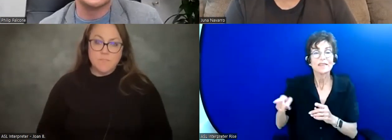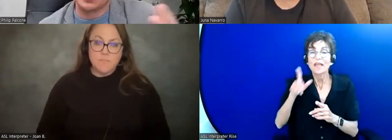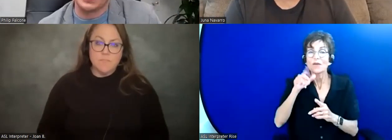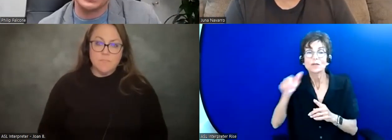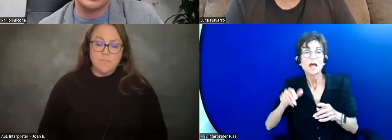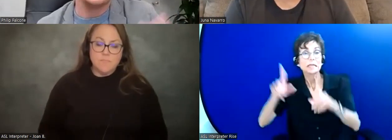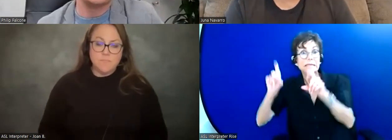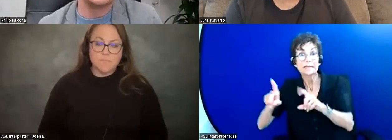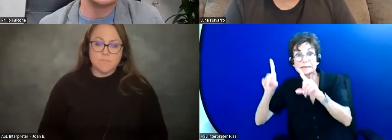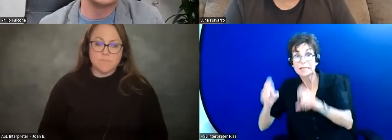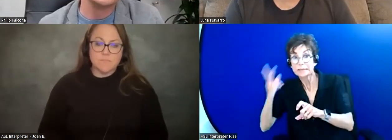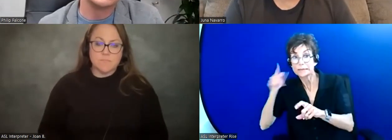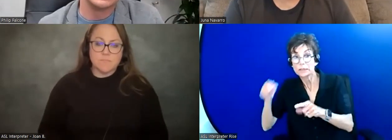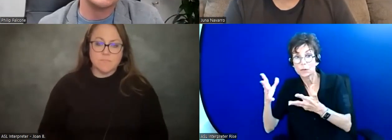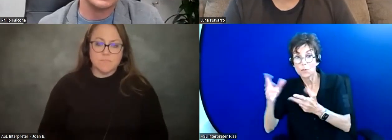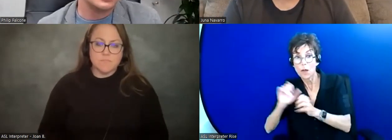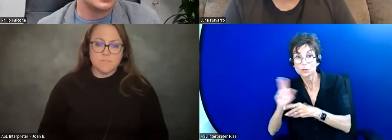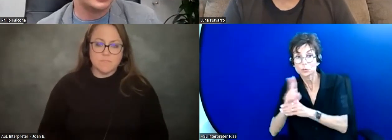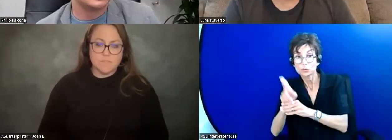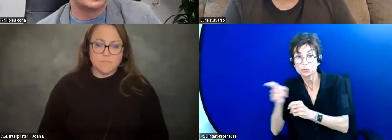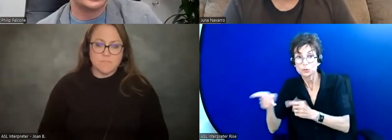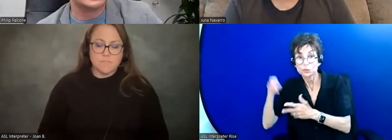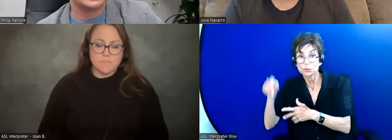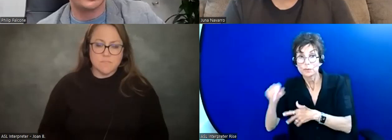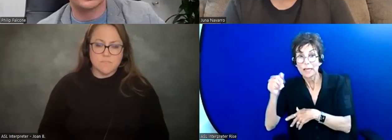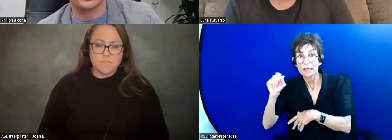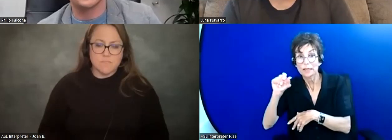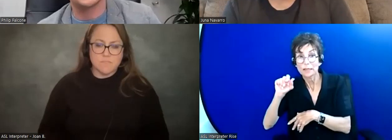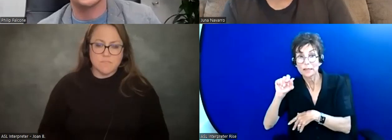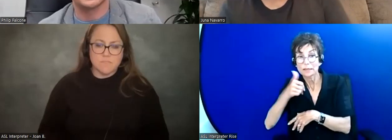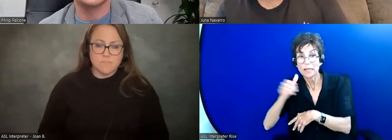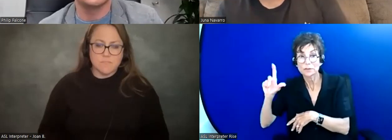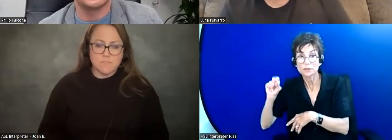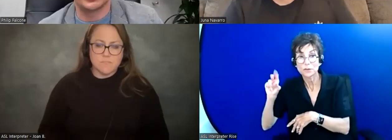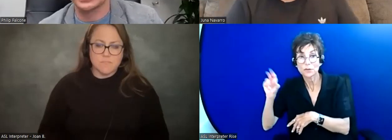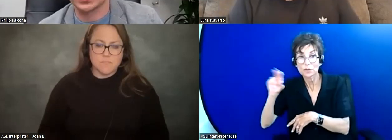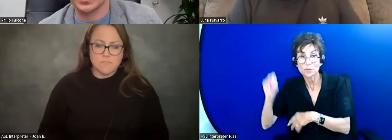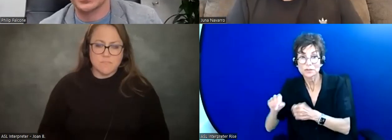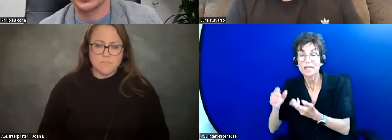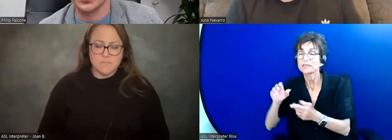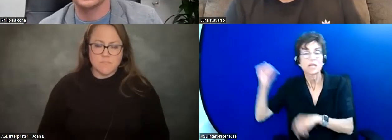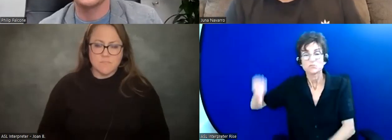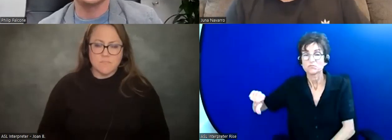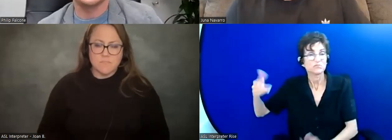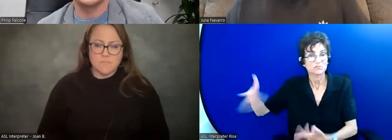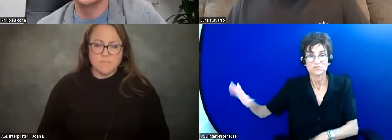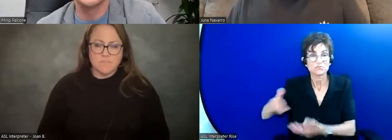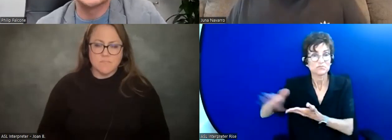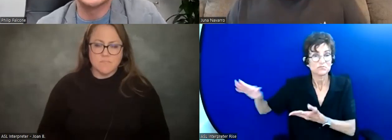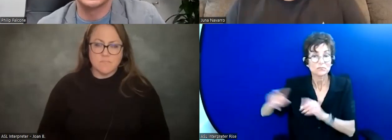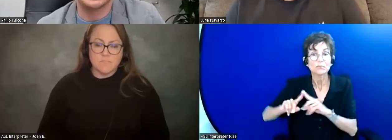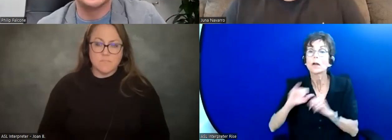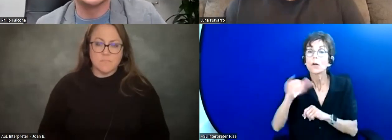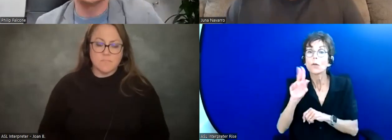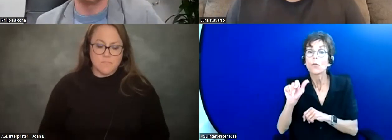may and not pay them and may not end up using them. So at least I think from an artist perspective, and Juan can correct me if I'm wrong, like if you know you're getting